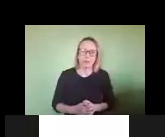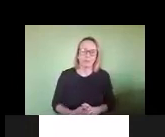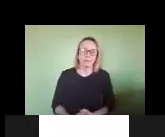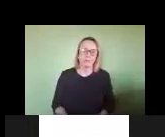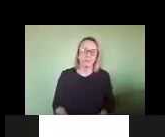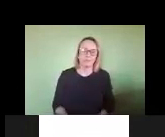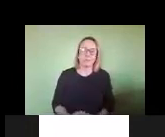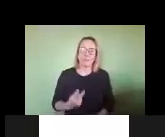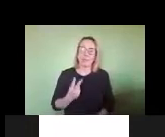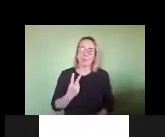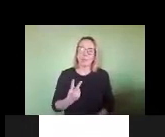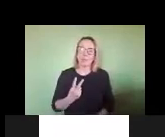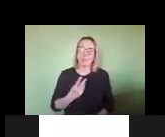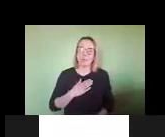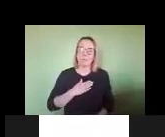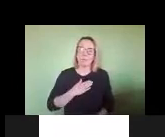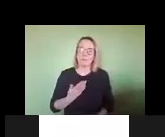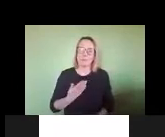2 members, separate